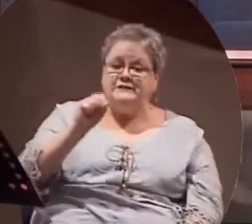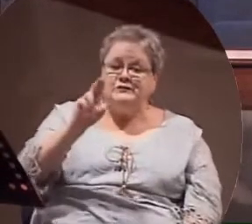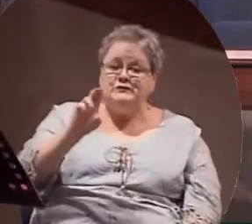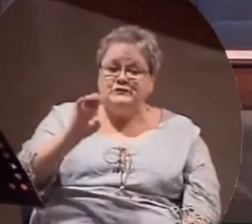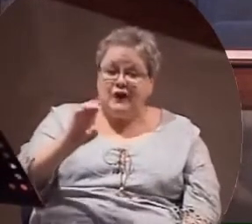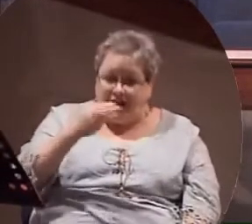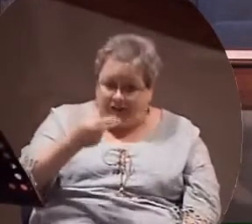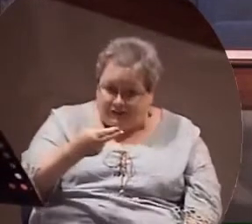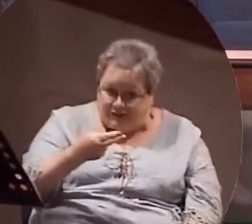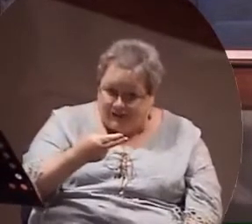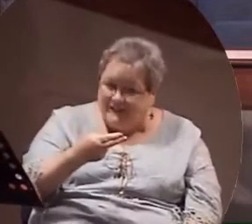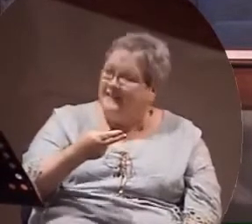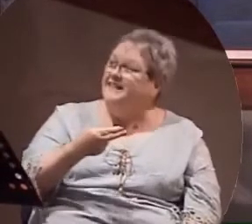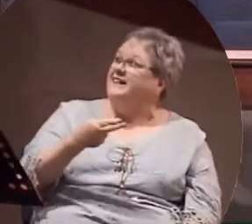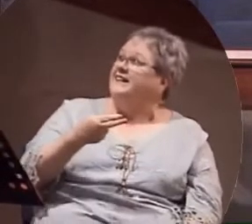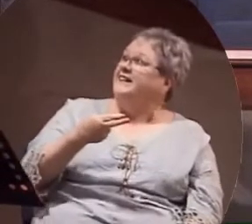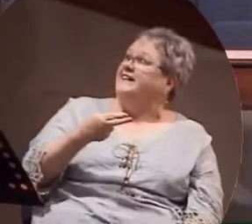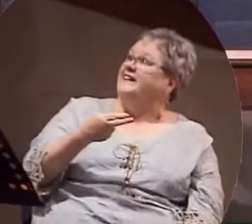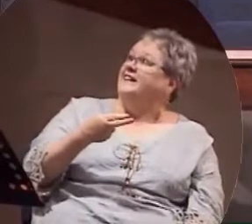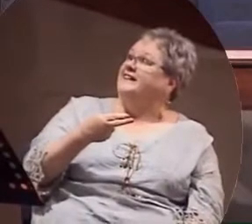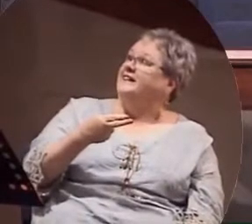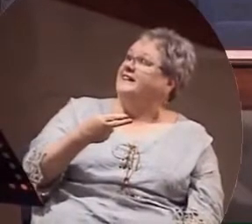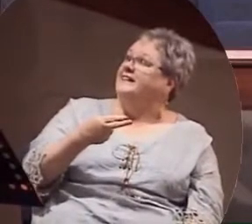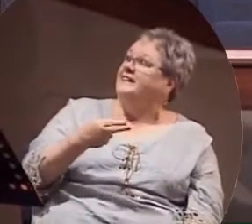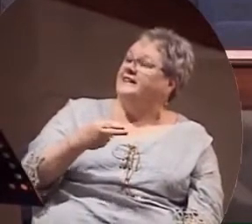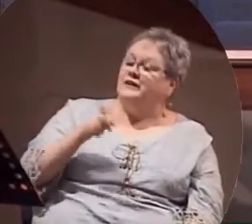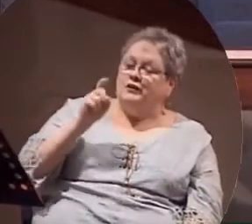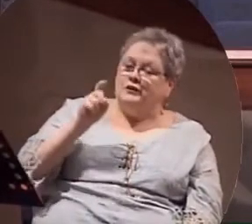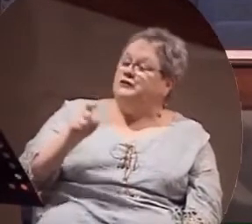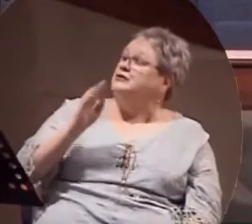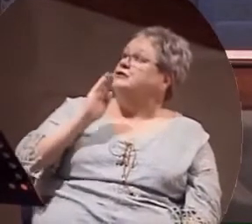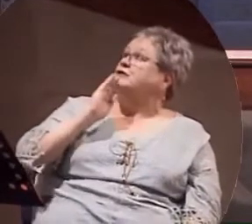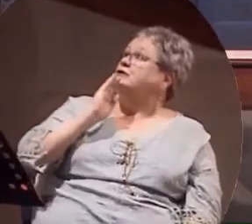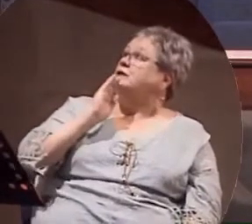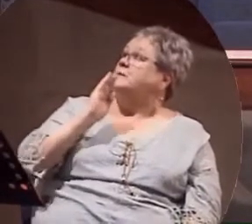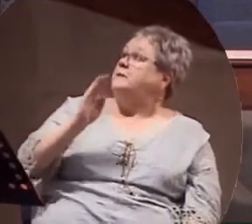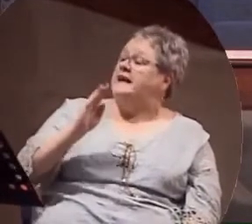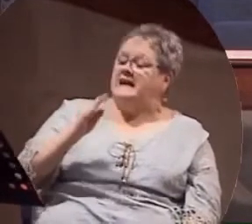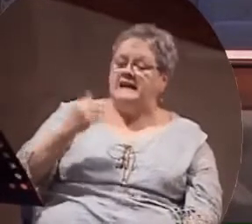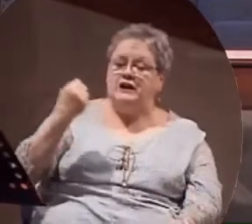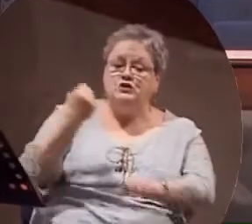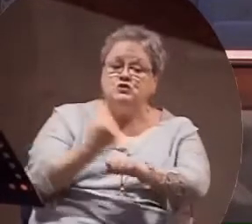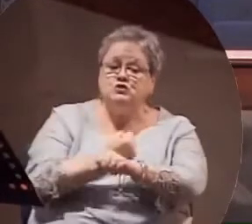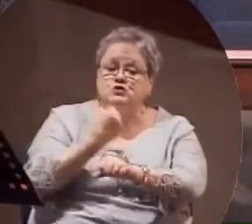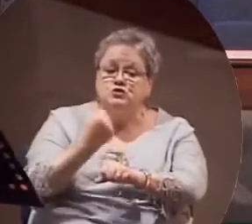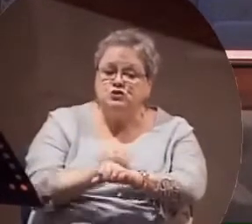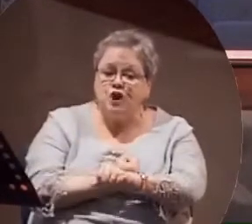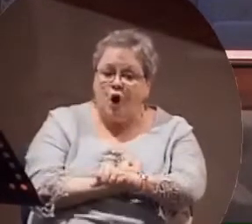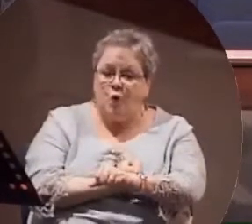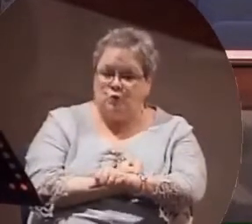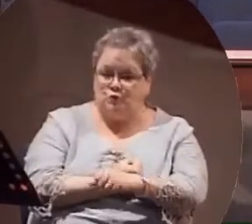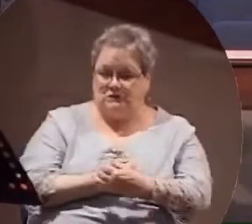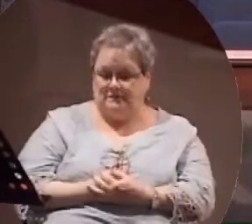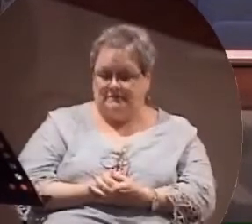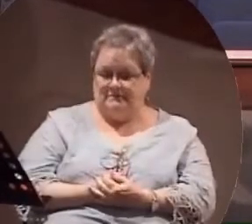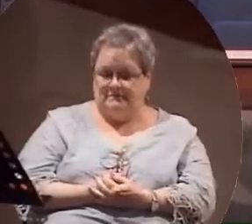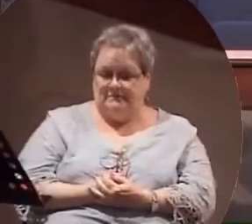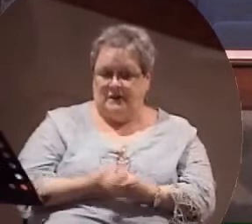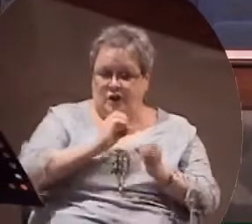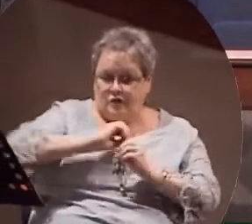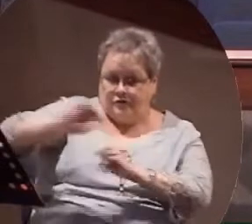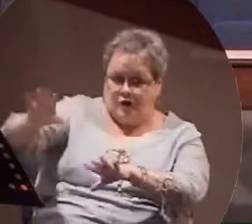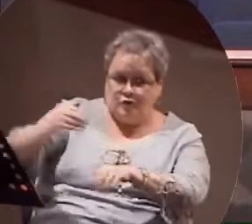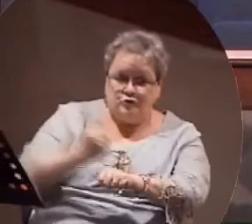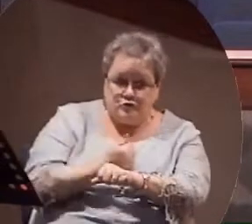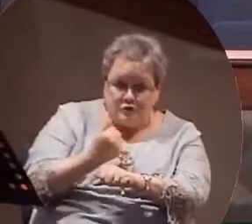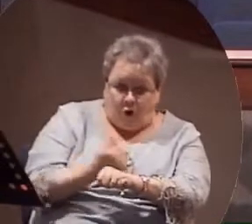Come on, Phil. That old brother Such ought to be stoned. I mean,